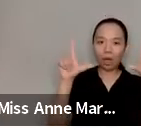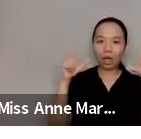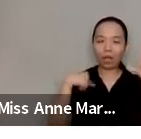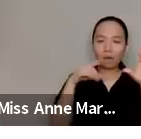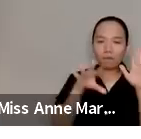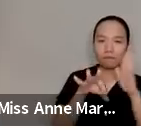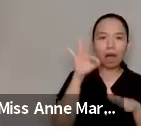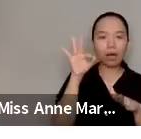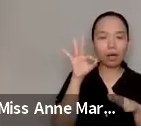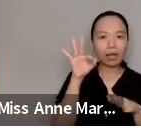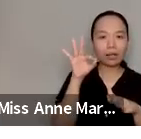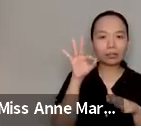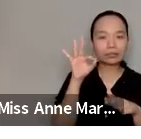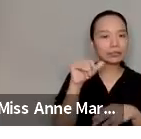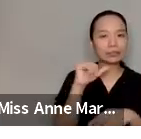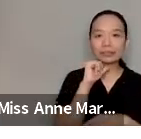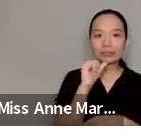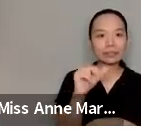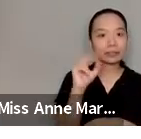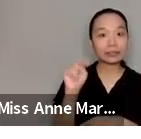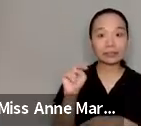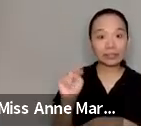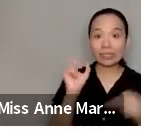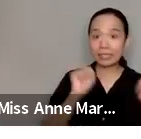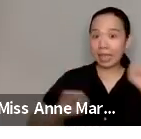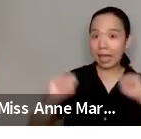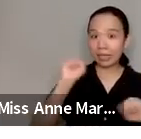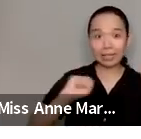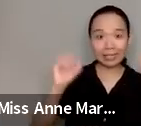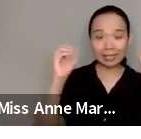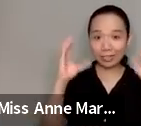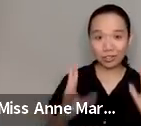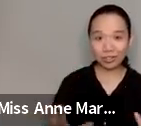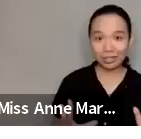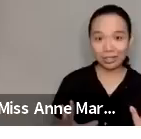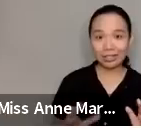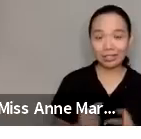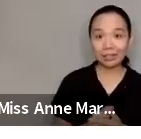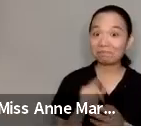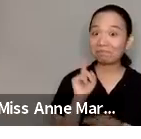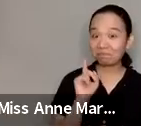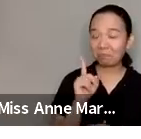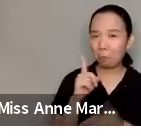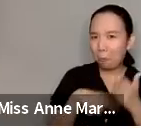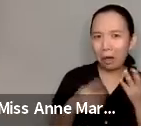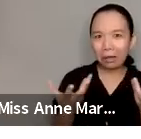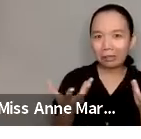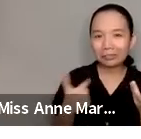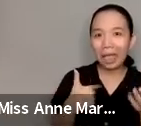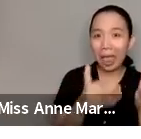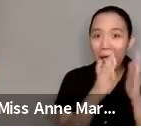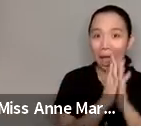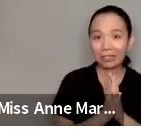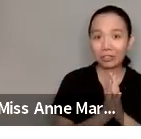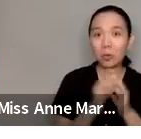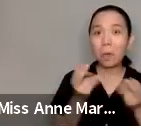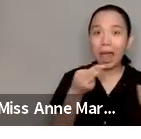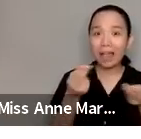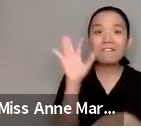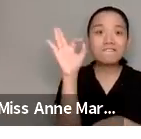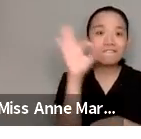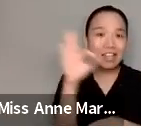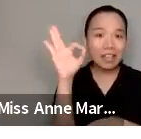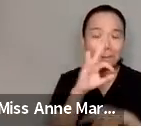out that they did not need science teachers. Here's the catch. I was asked to handle